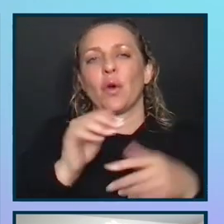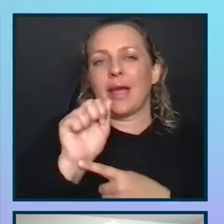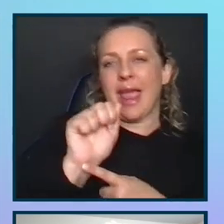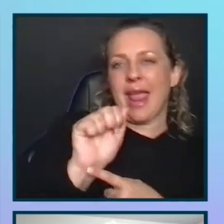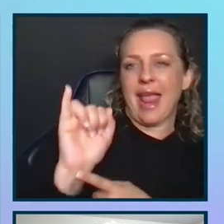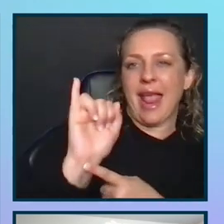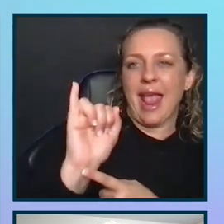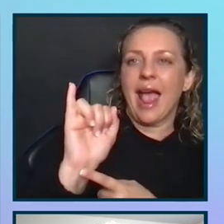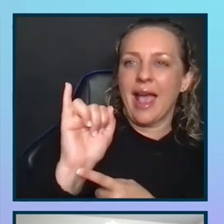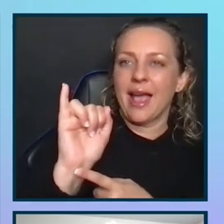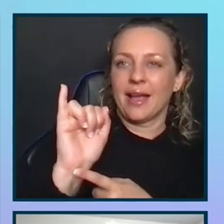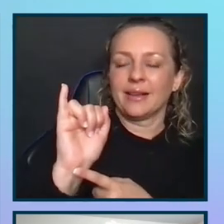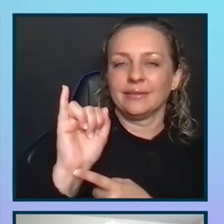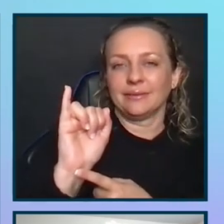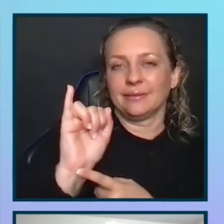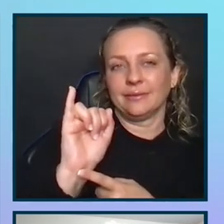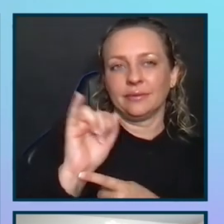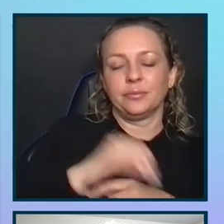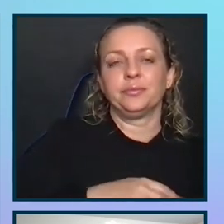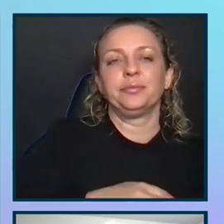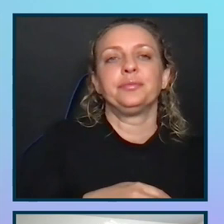sort.